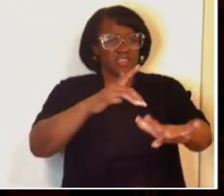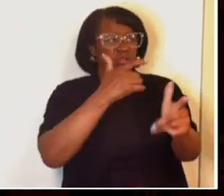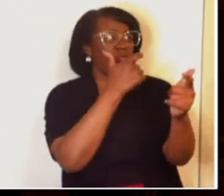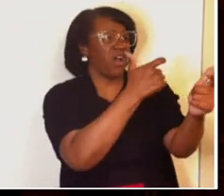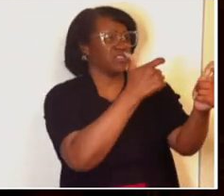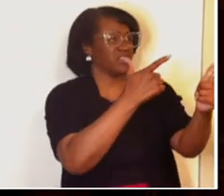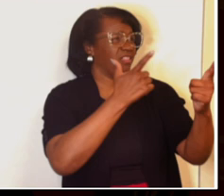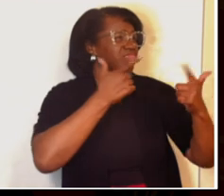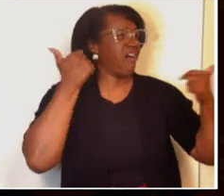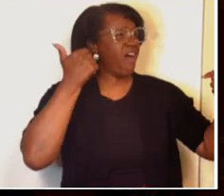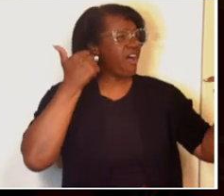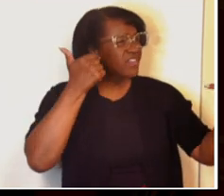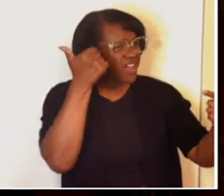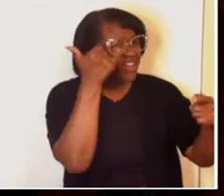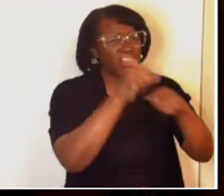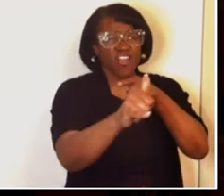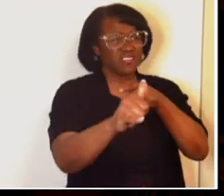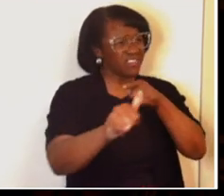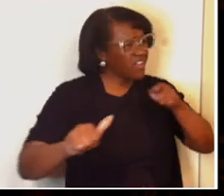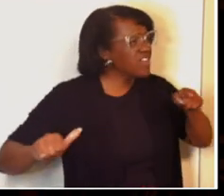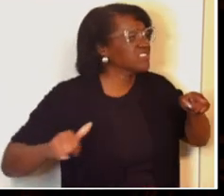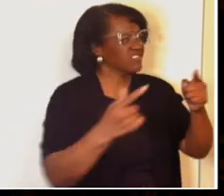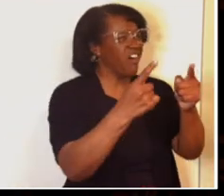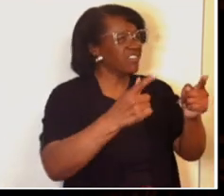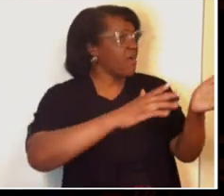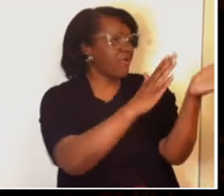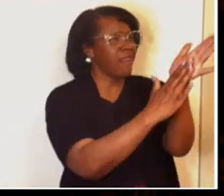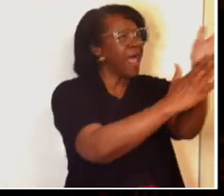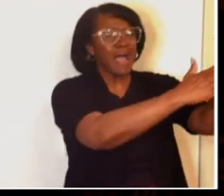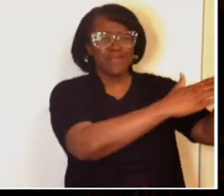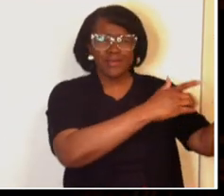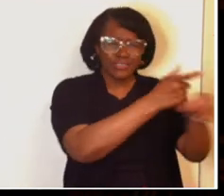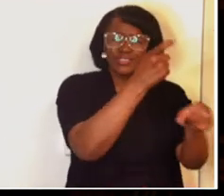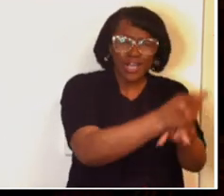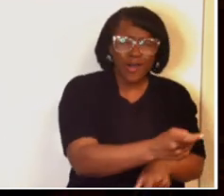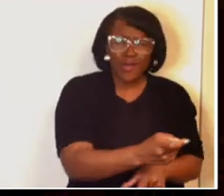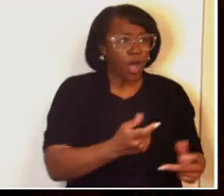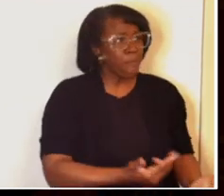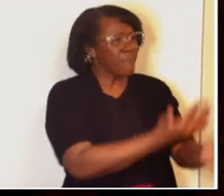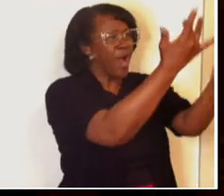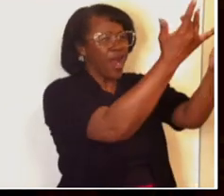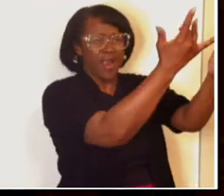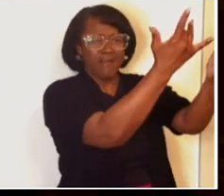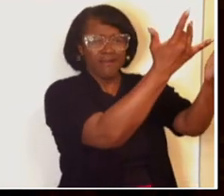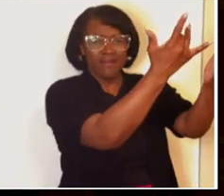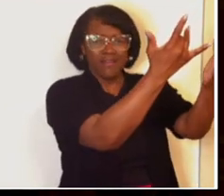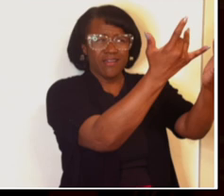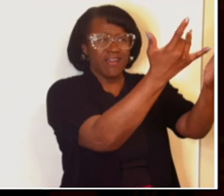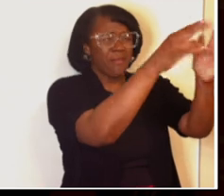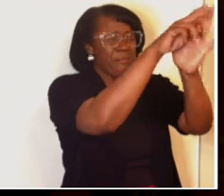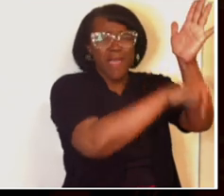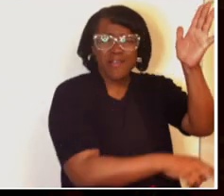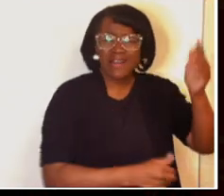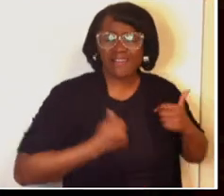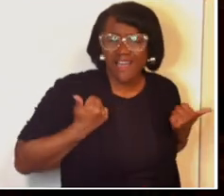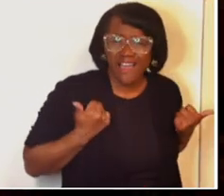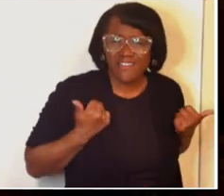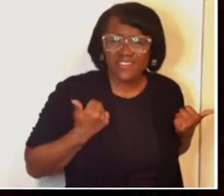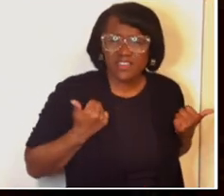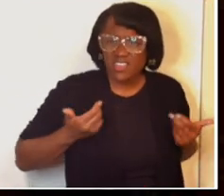insult, clap, joke, burn, bury alive, invite children to a